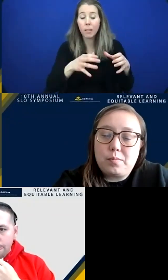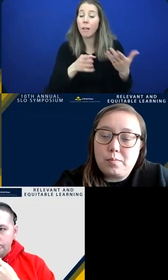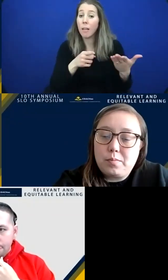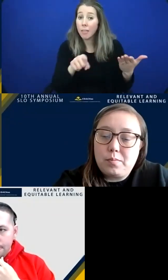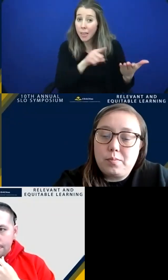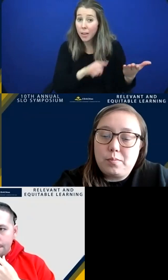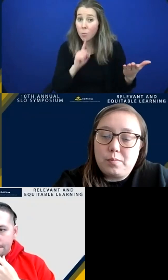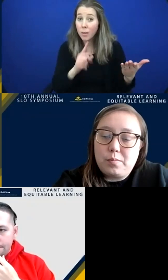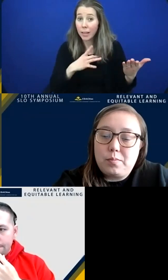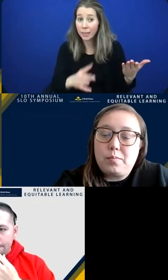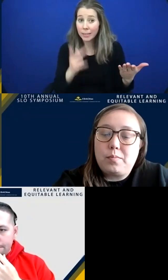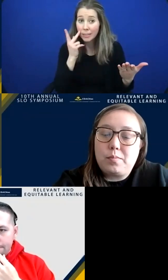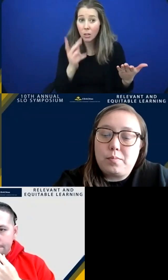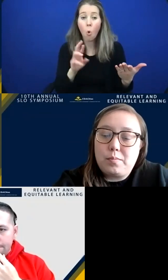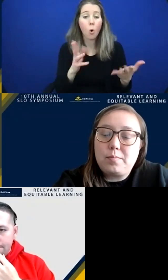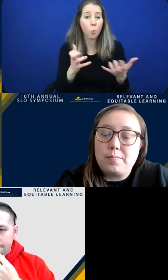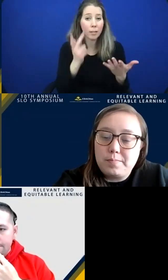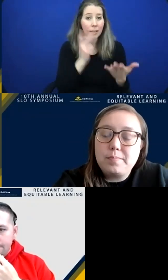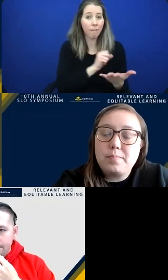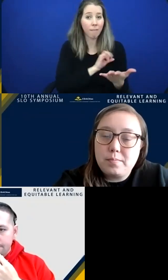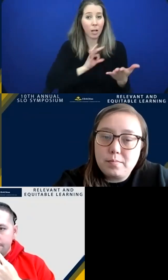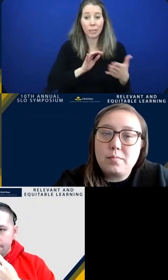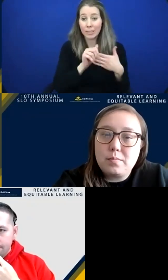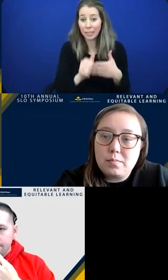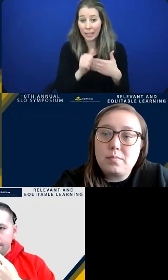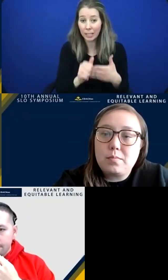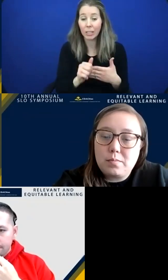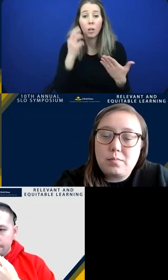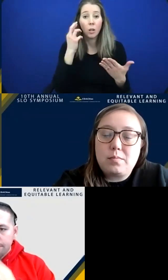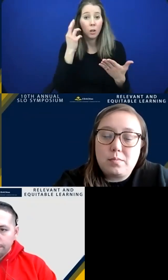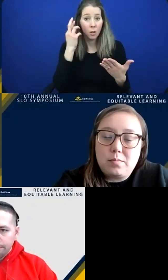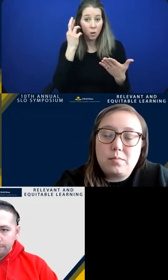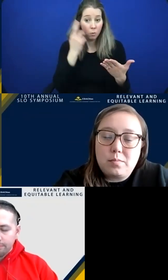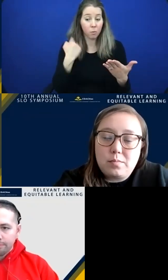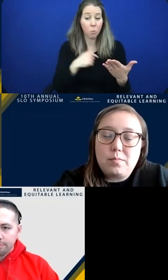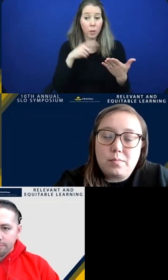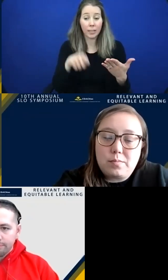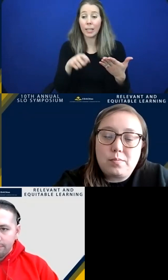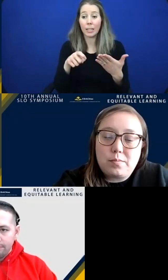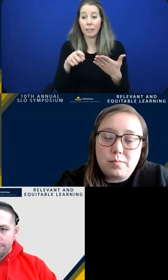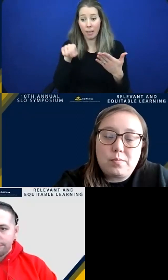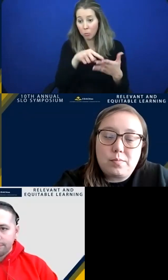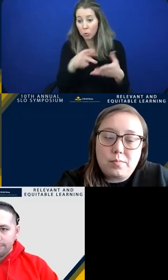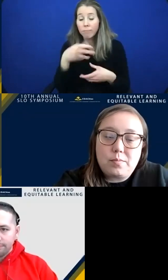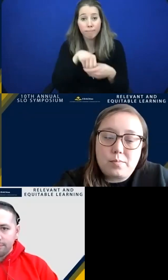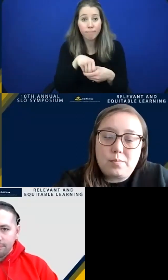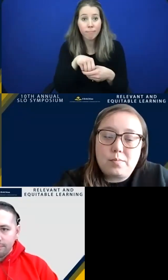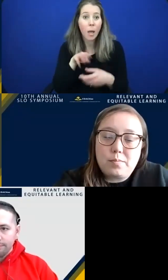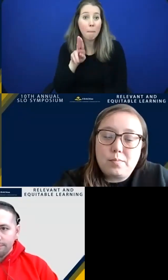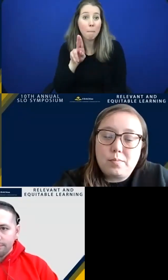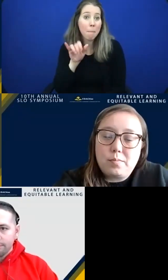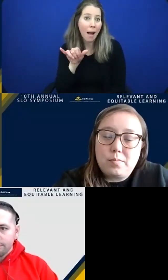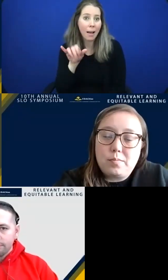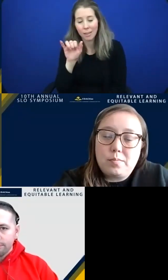to see or want to see that faculty are taking lead. We need them because we need the buy-in from their peers, from the other faculty. So it's really important